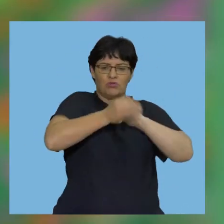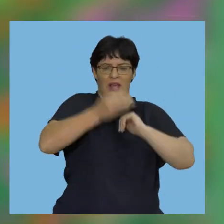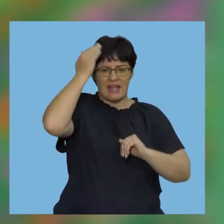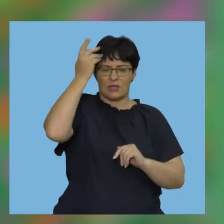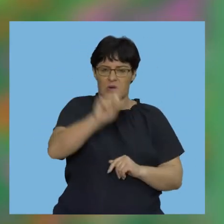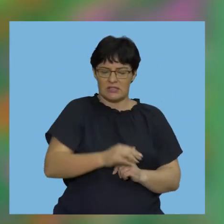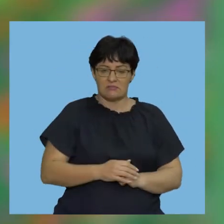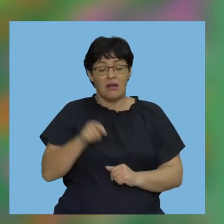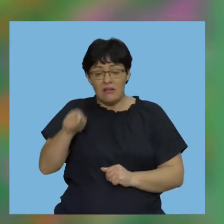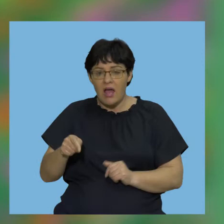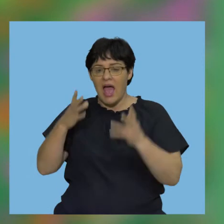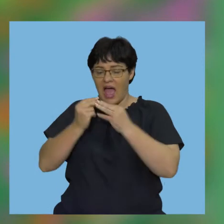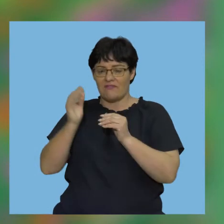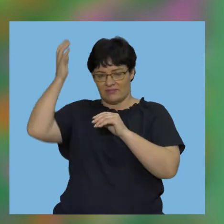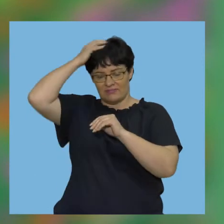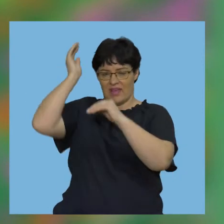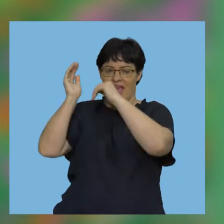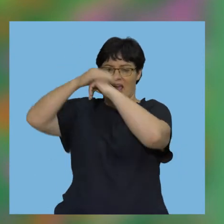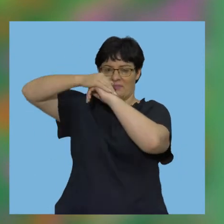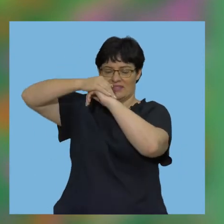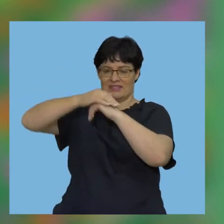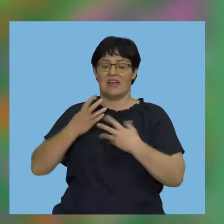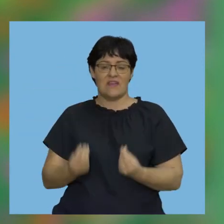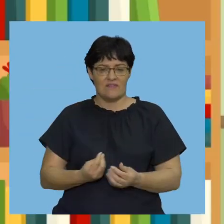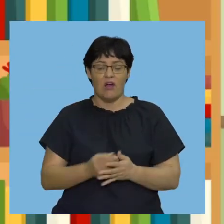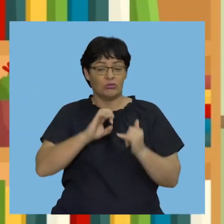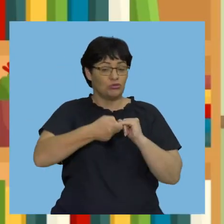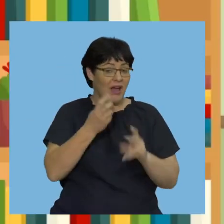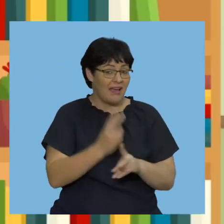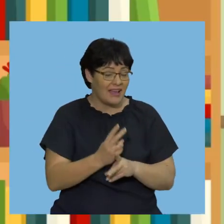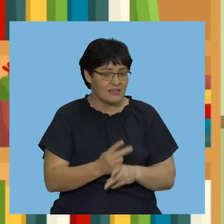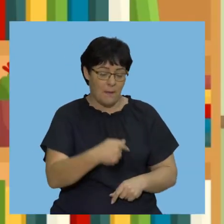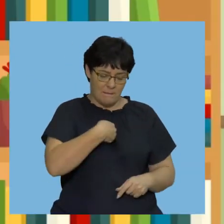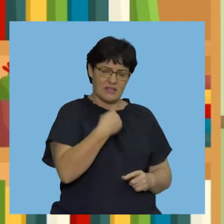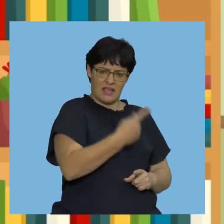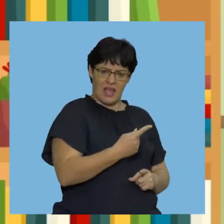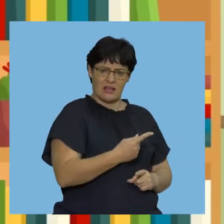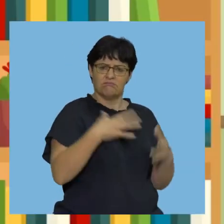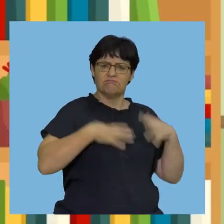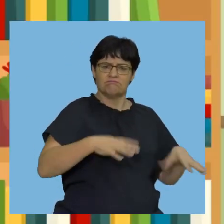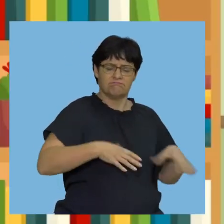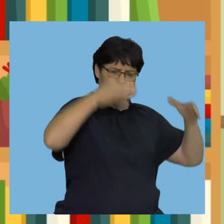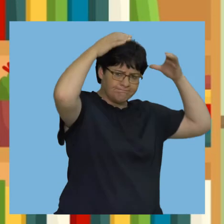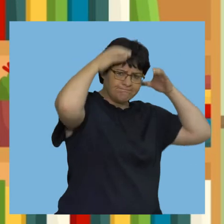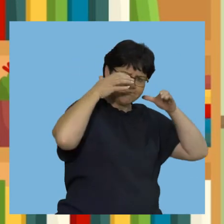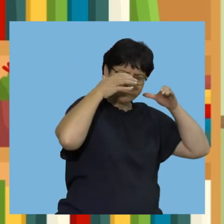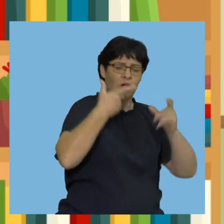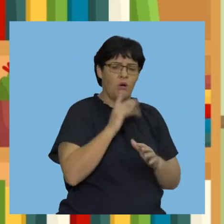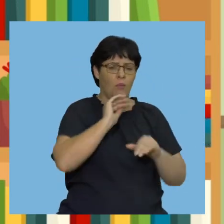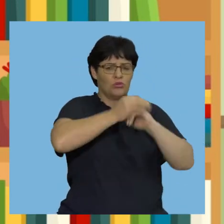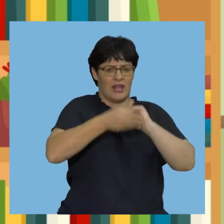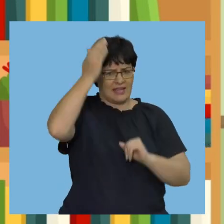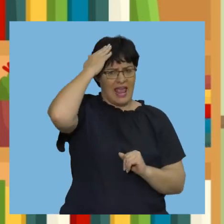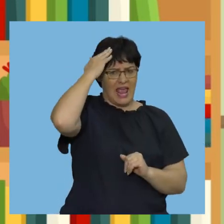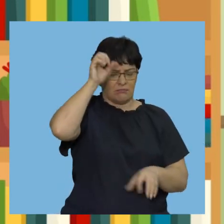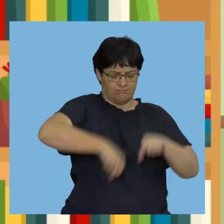You say, she wore a helmet. Let's try that now. I say, what did Nomsa wear to protect